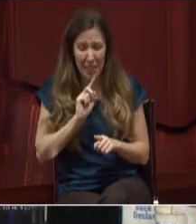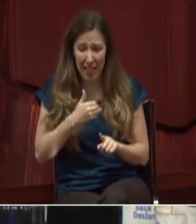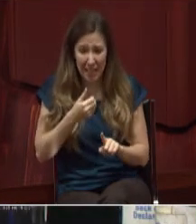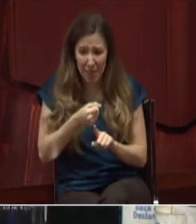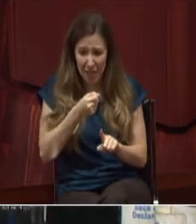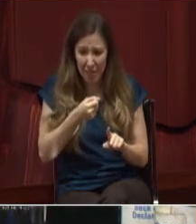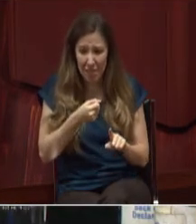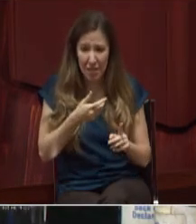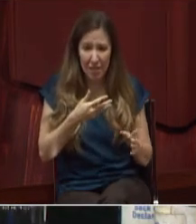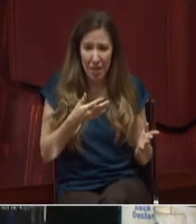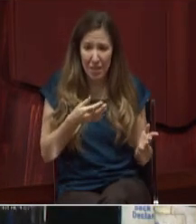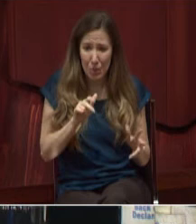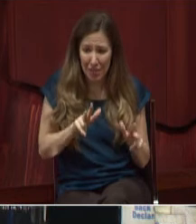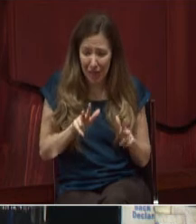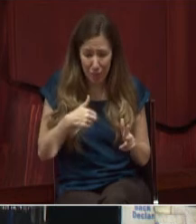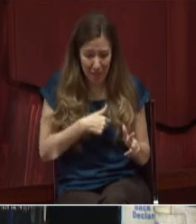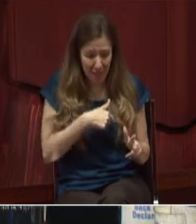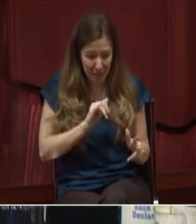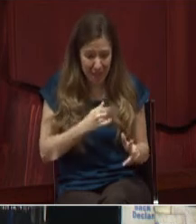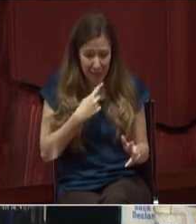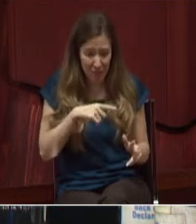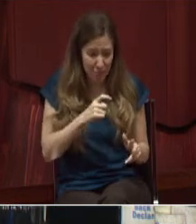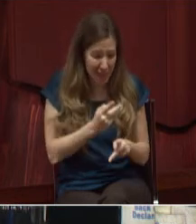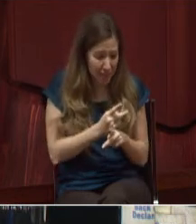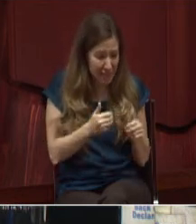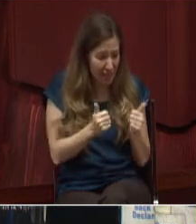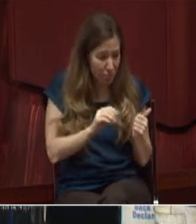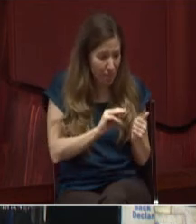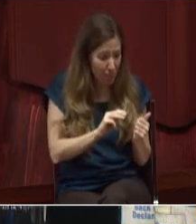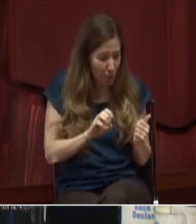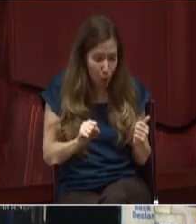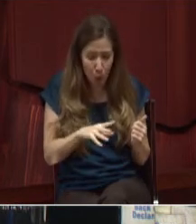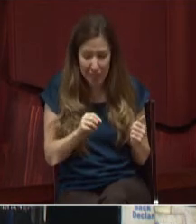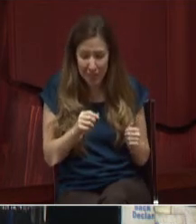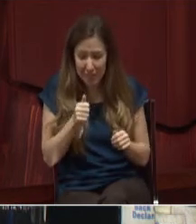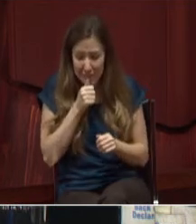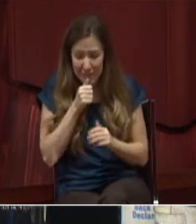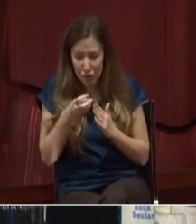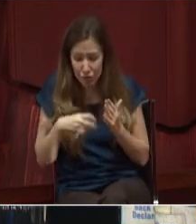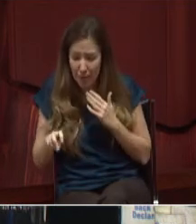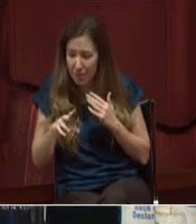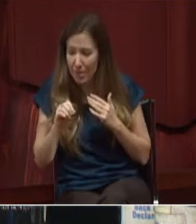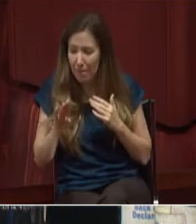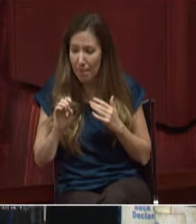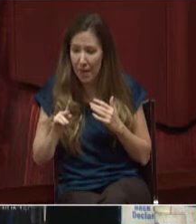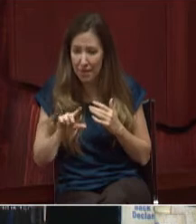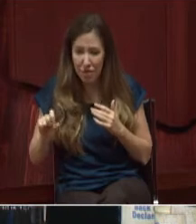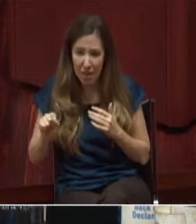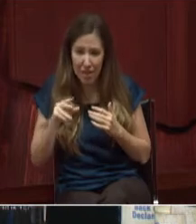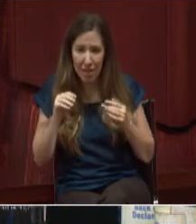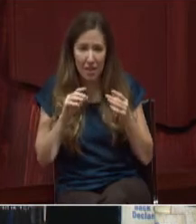keep two or three different sets of memos and secret trips and back channels. We haven't really talked about both telegrams that